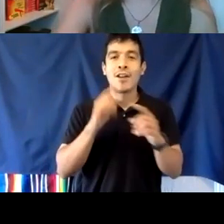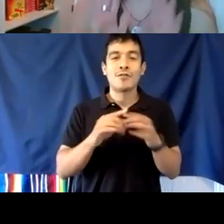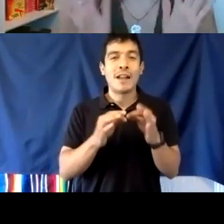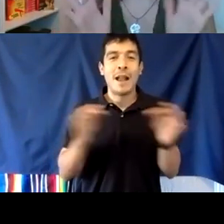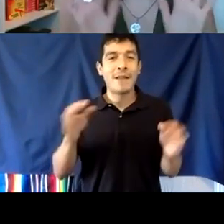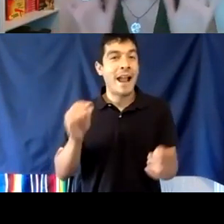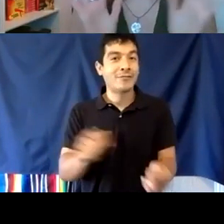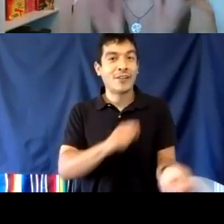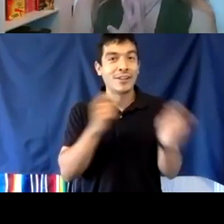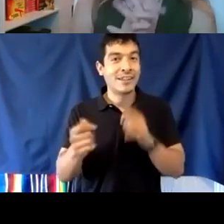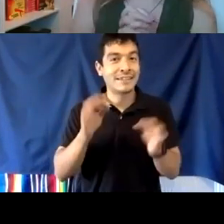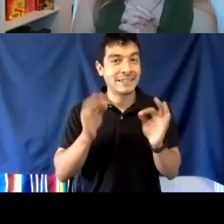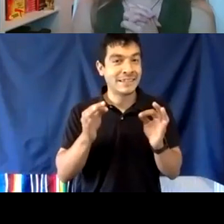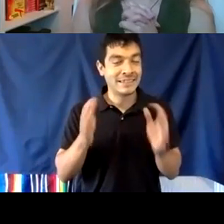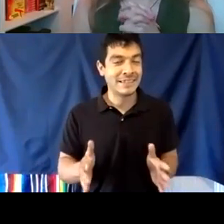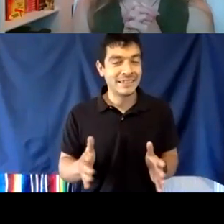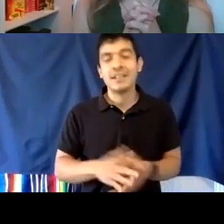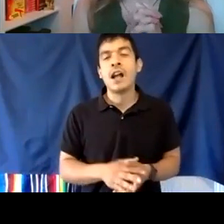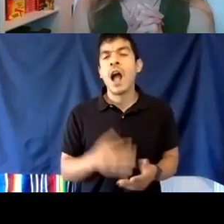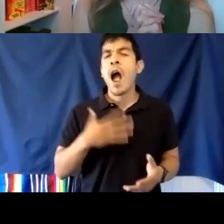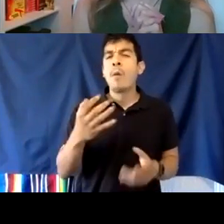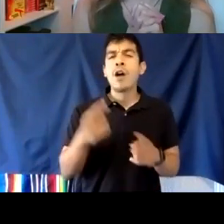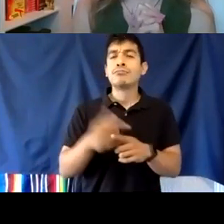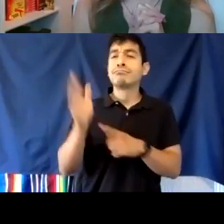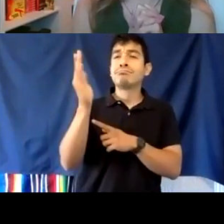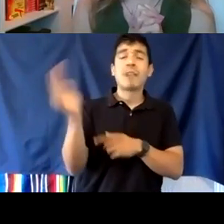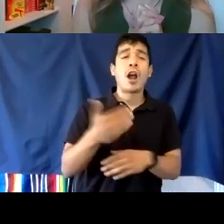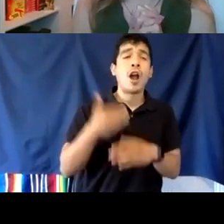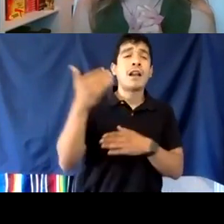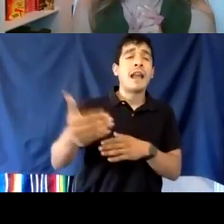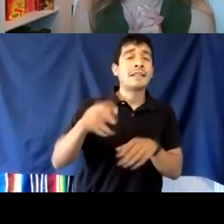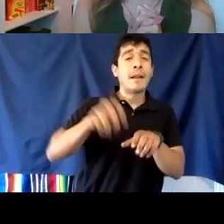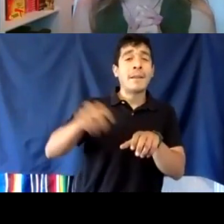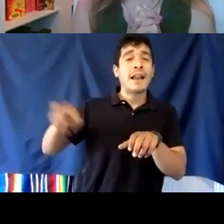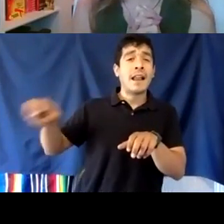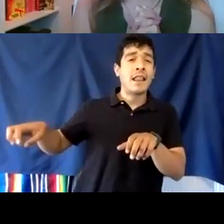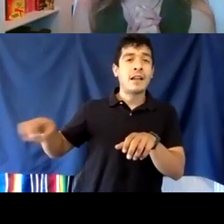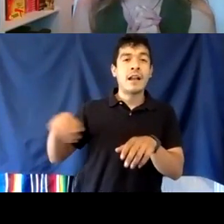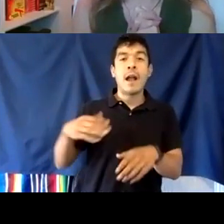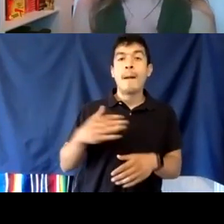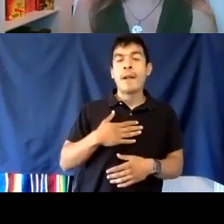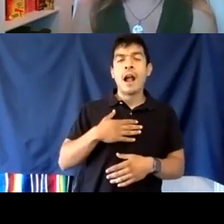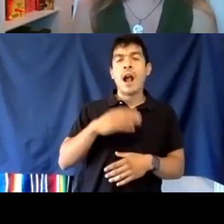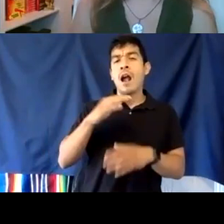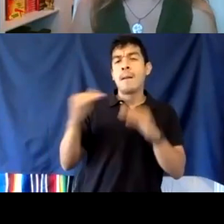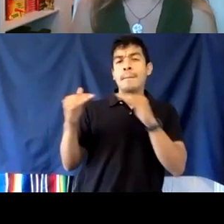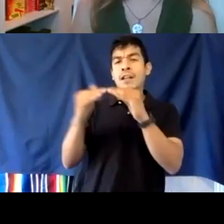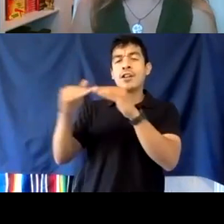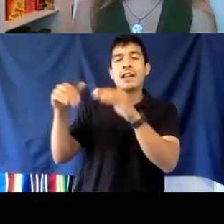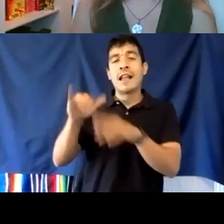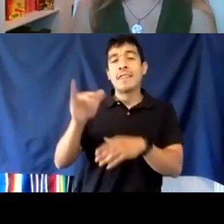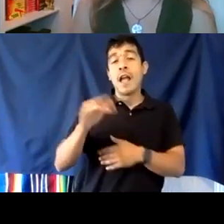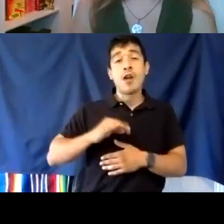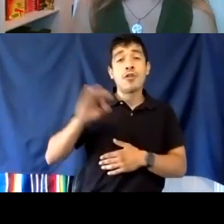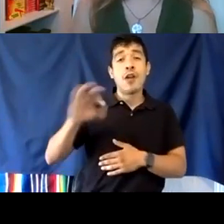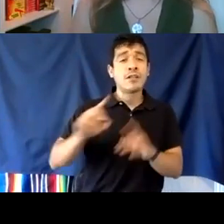you. And I just wanna give a shout out our next panel. My colleagues in the grants department will